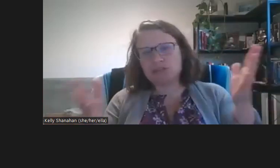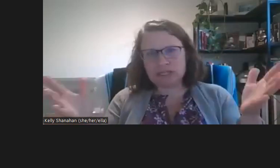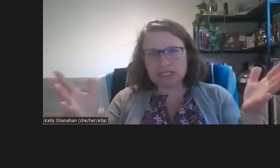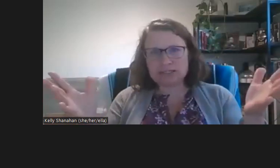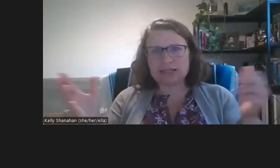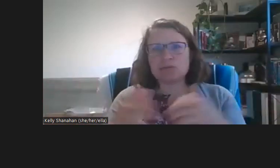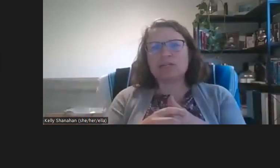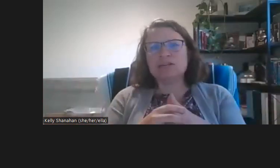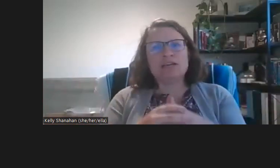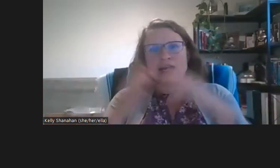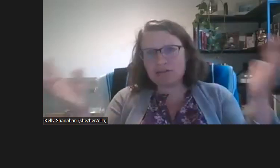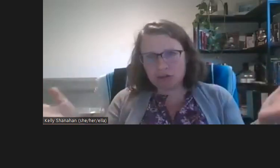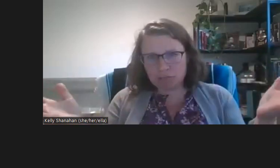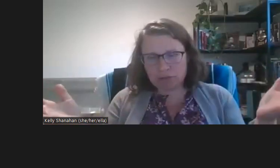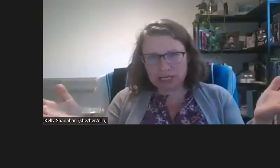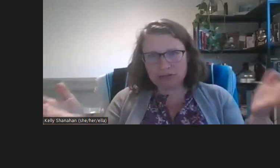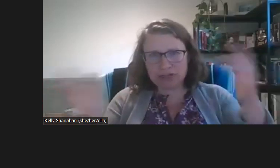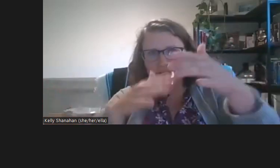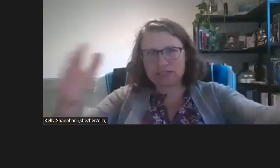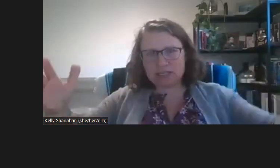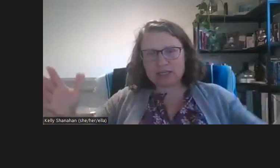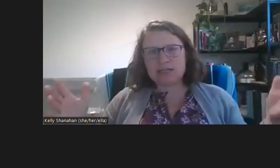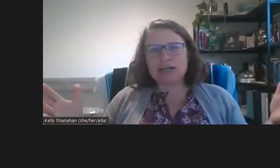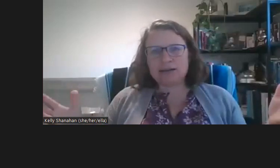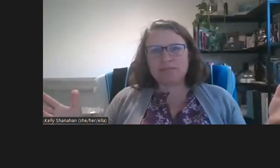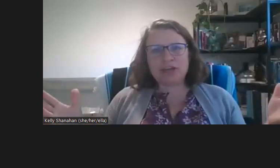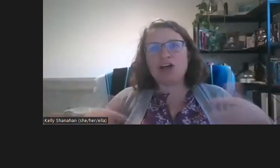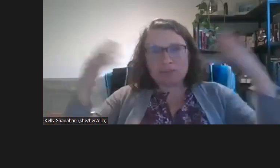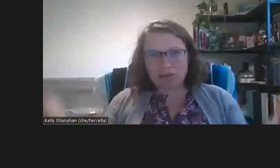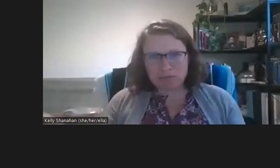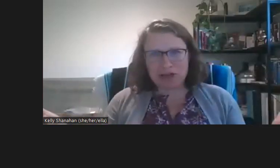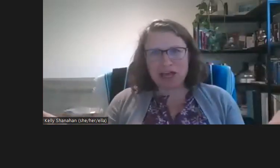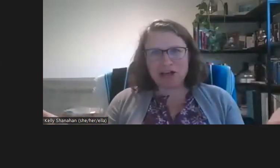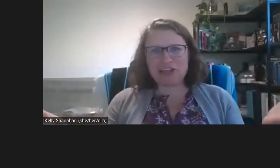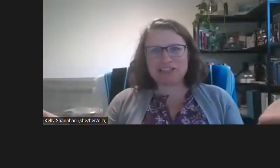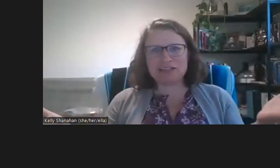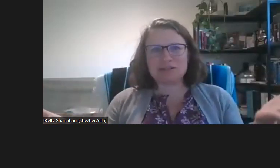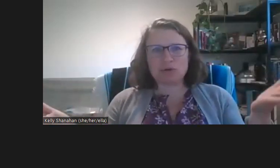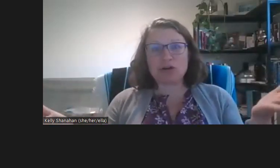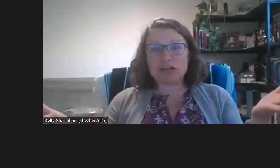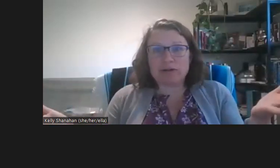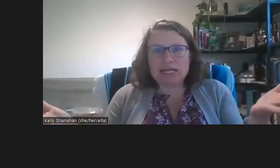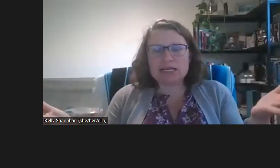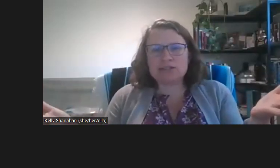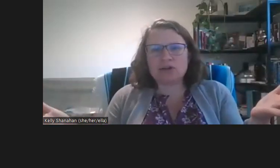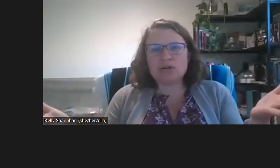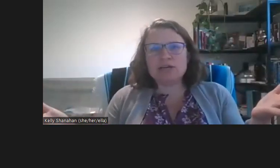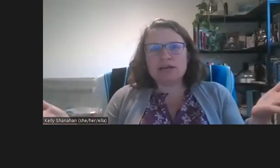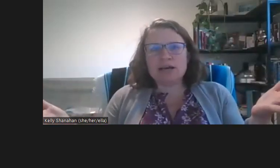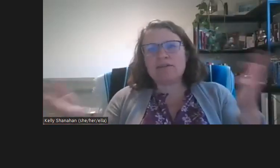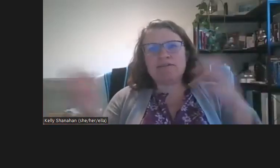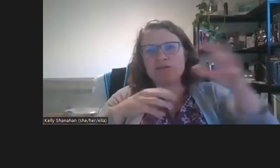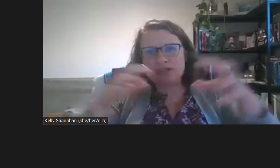has to do a needs assessment, and every local public health agency, they all come back with mental health as a priority, right? And